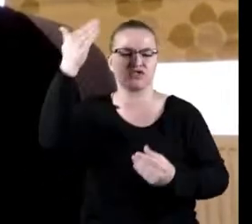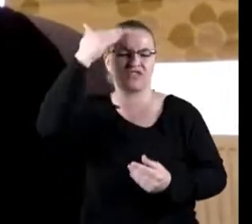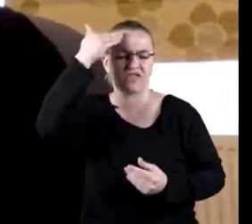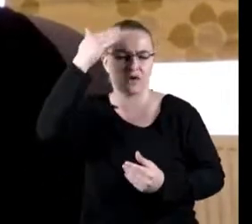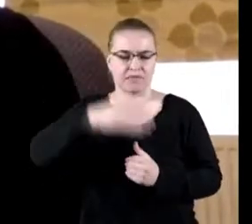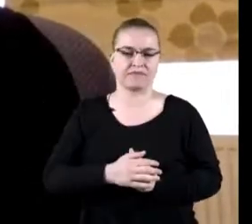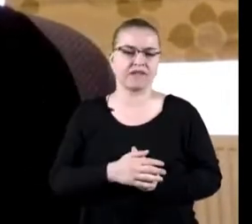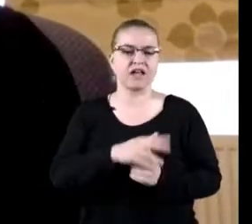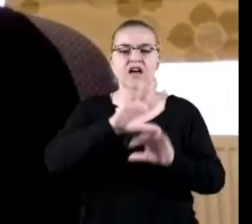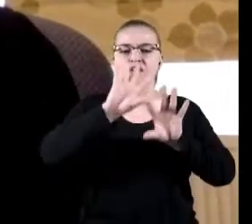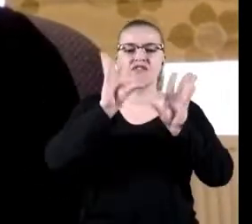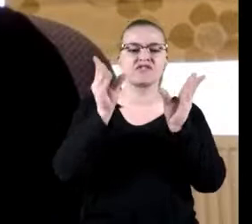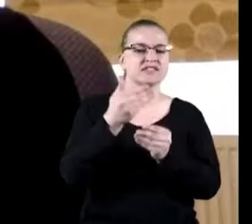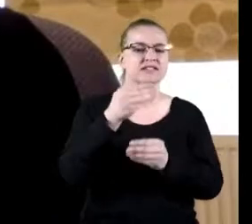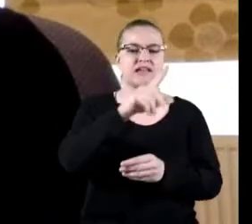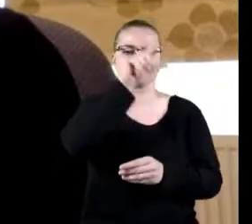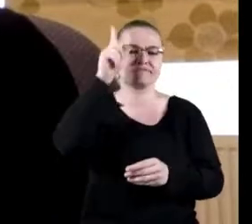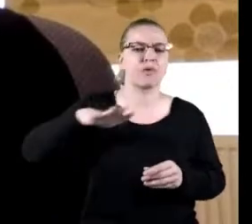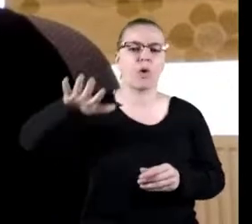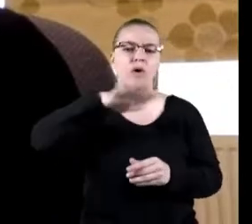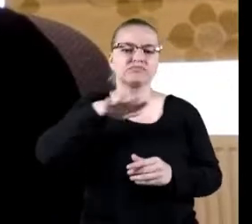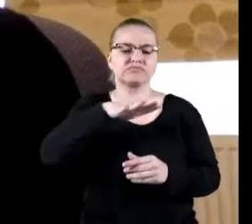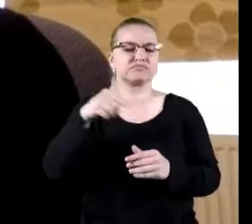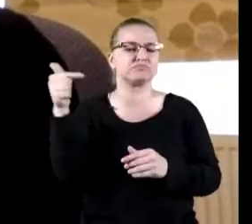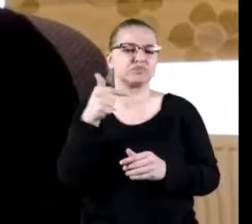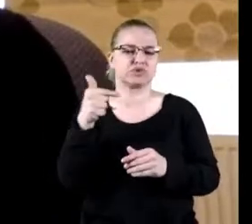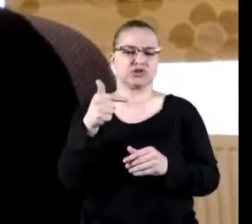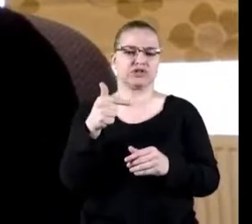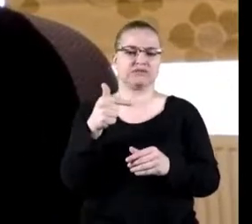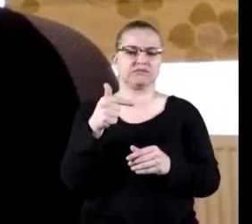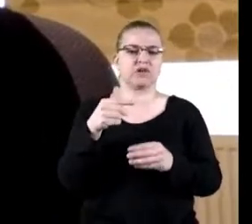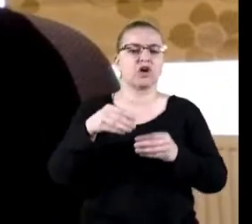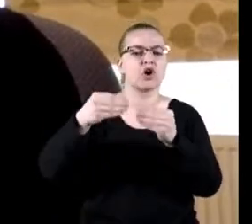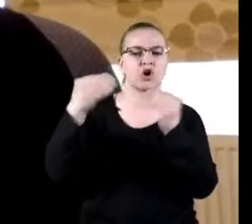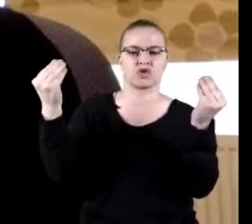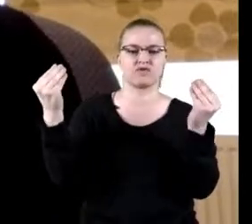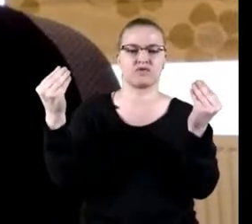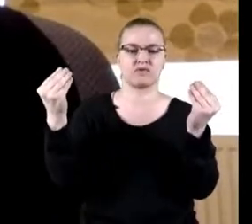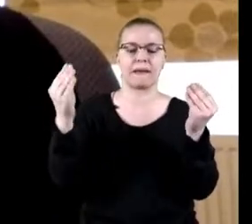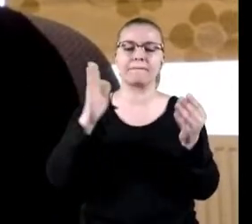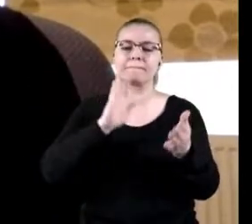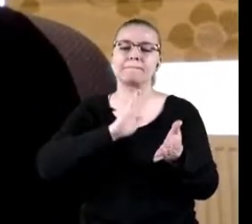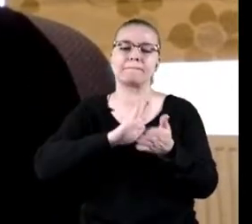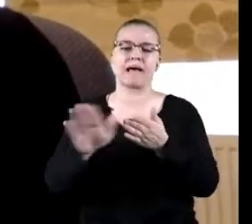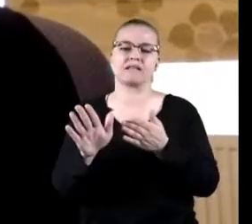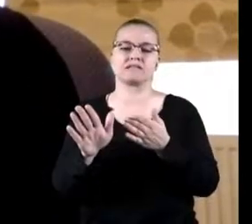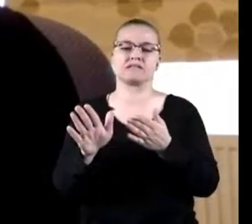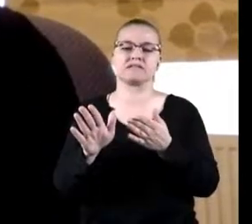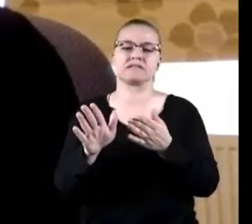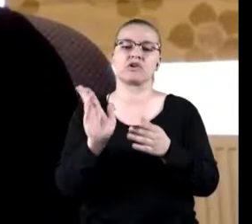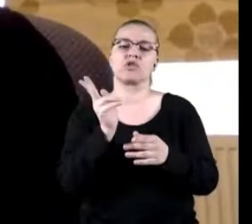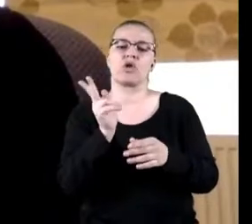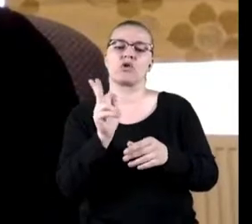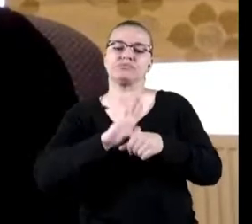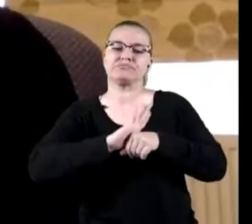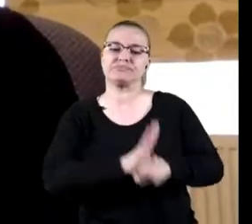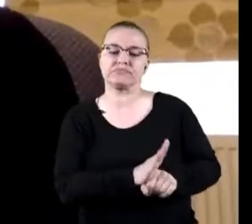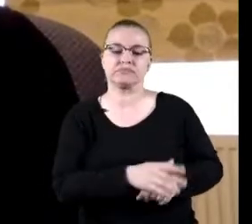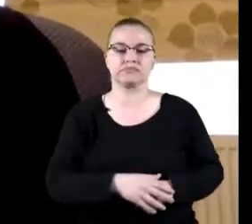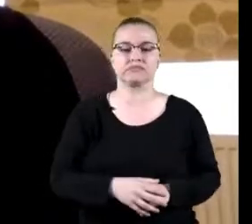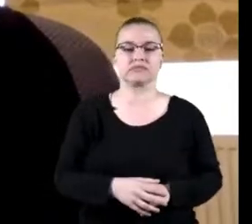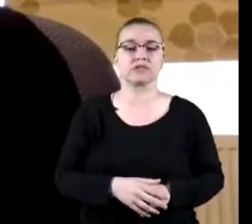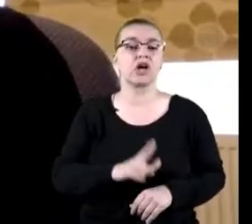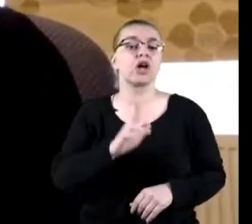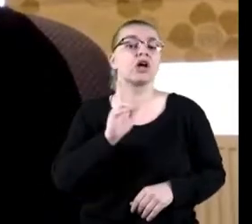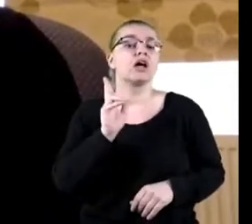to development that leaves no one behind. And third, managing the interconnected